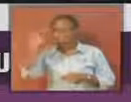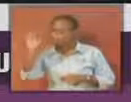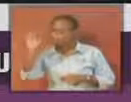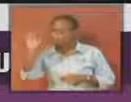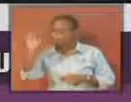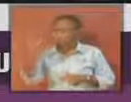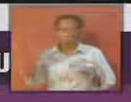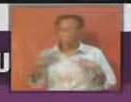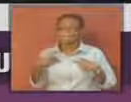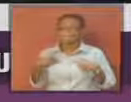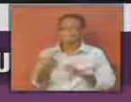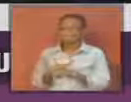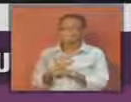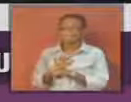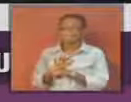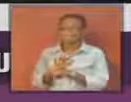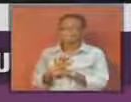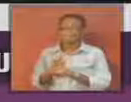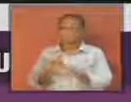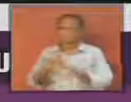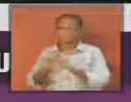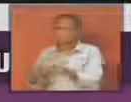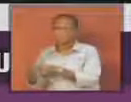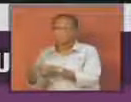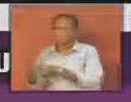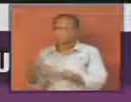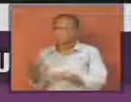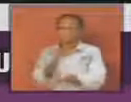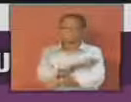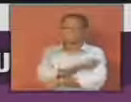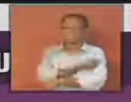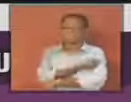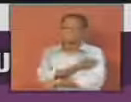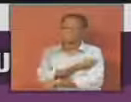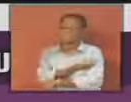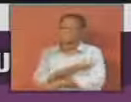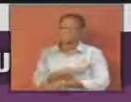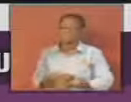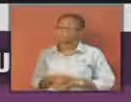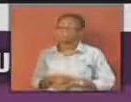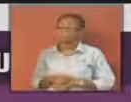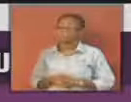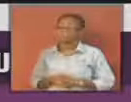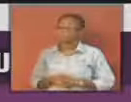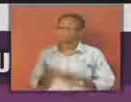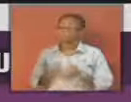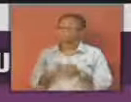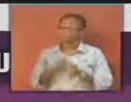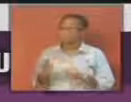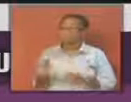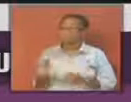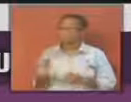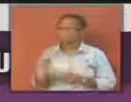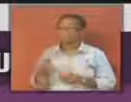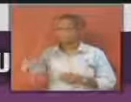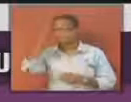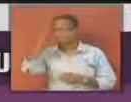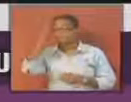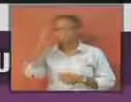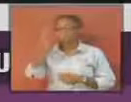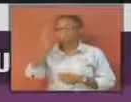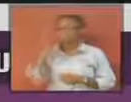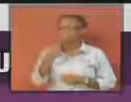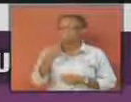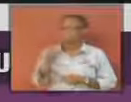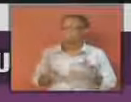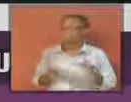that regard? That's my first question. Second question is in terms of the 7-day rolling average,